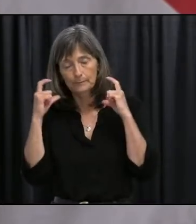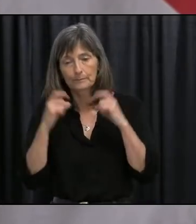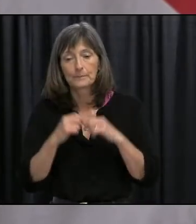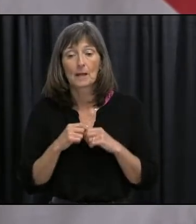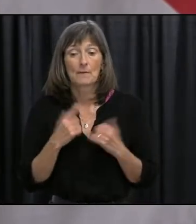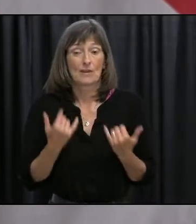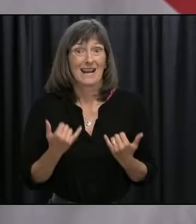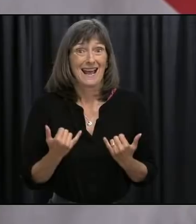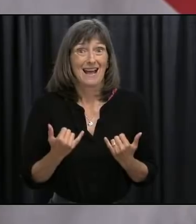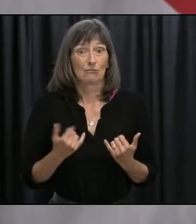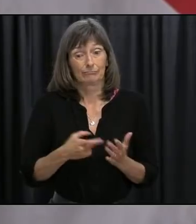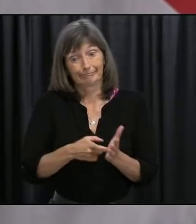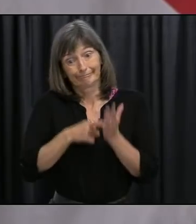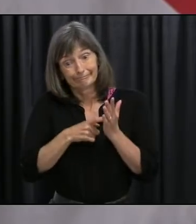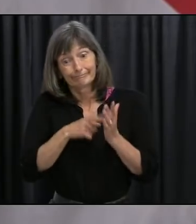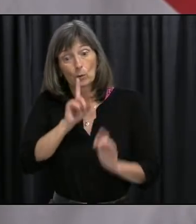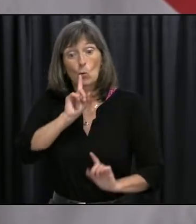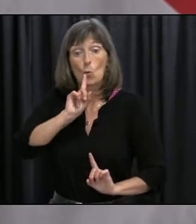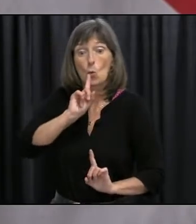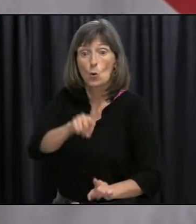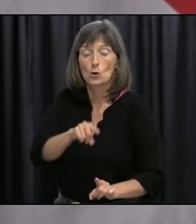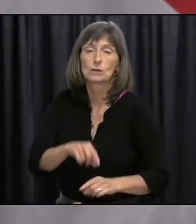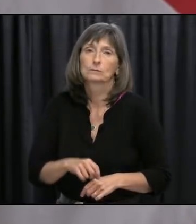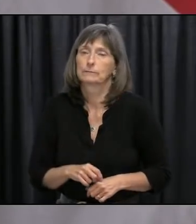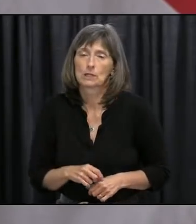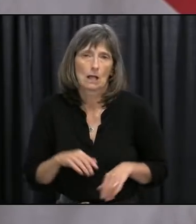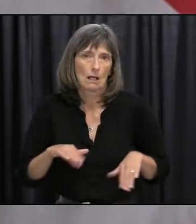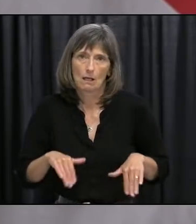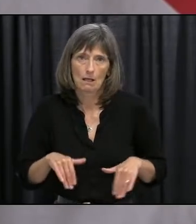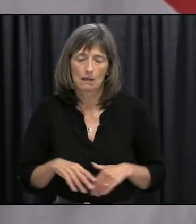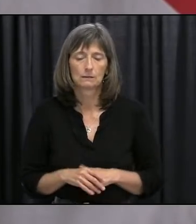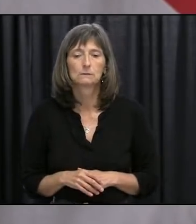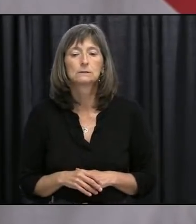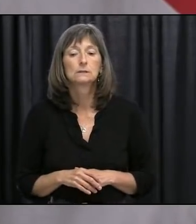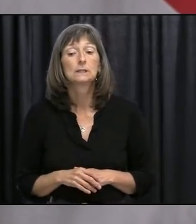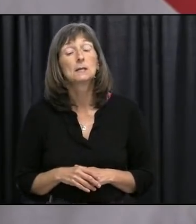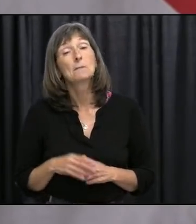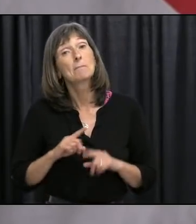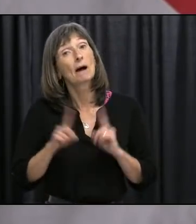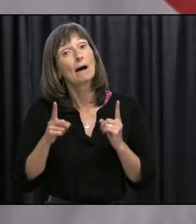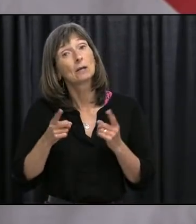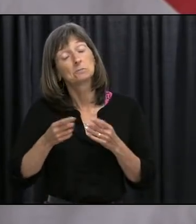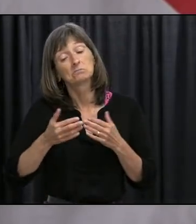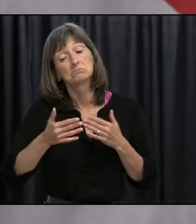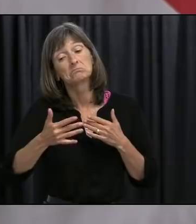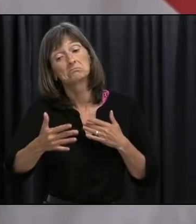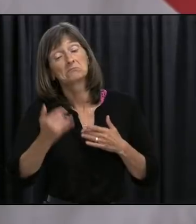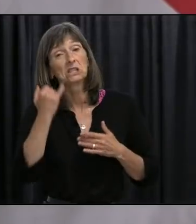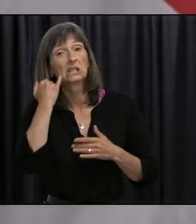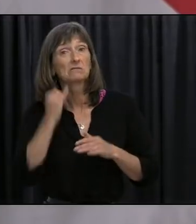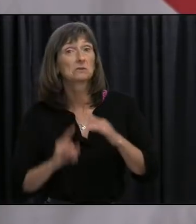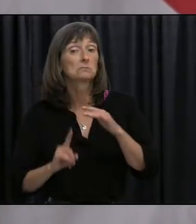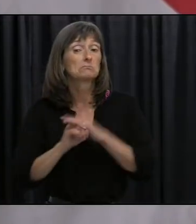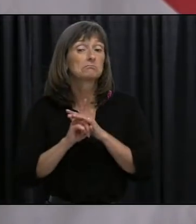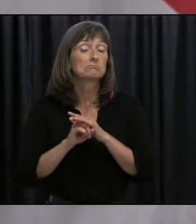But at the moment, no, we're not considering mandatory masks. As things change and as our prevalence